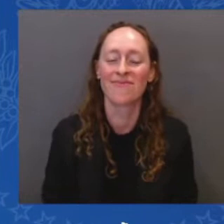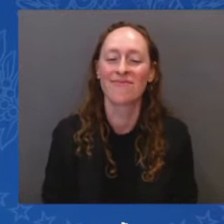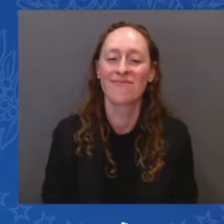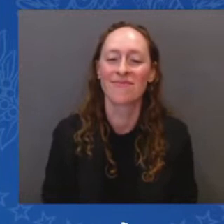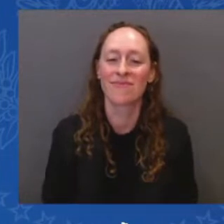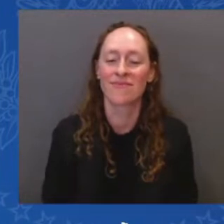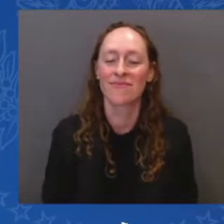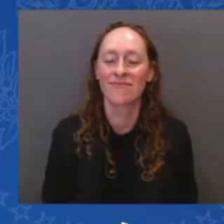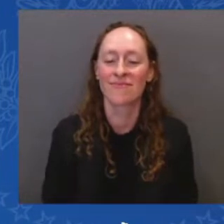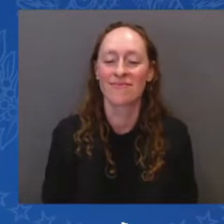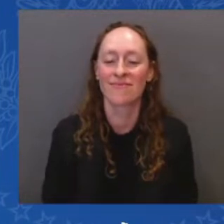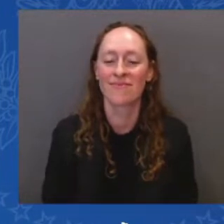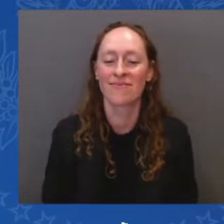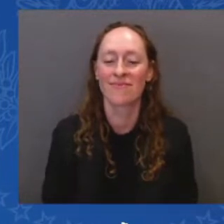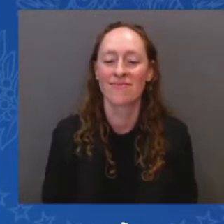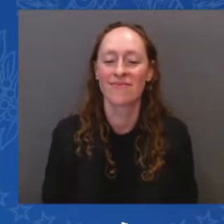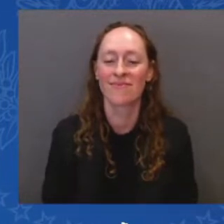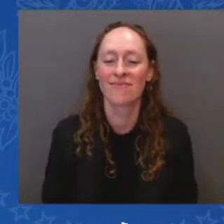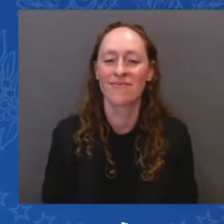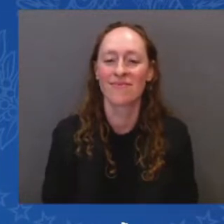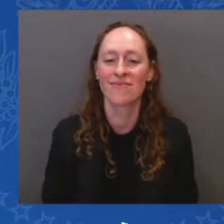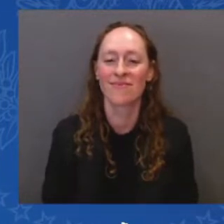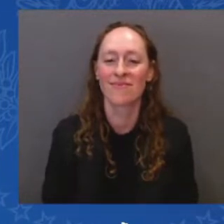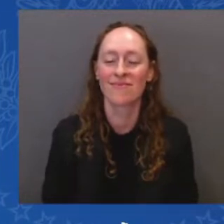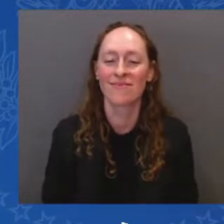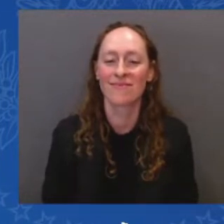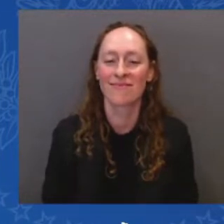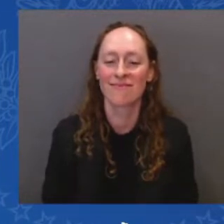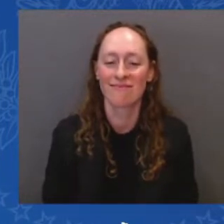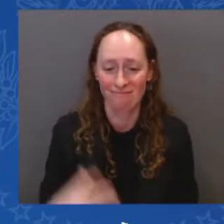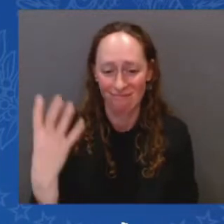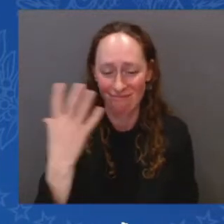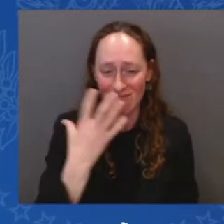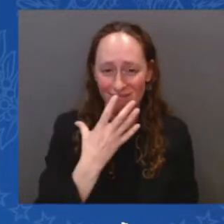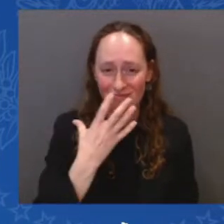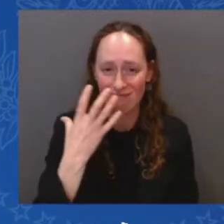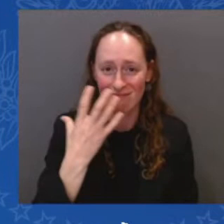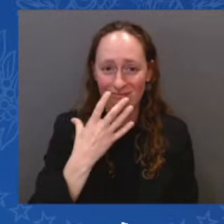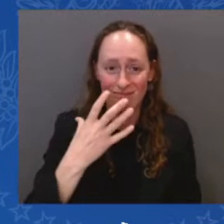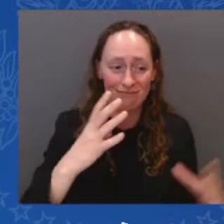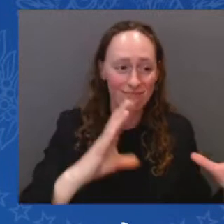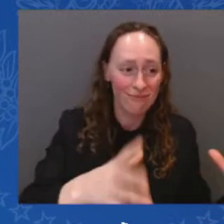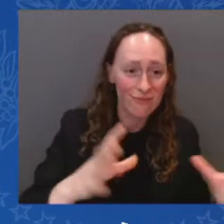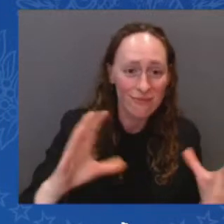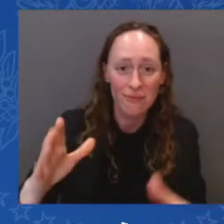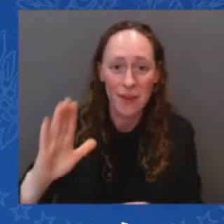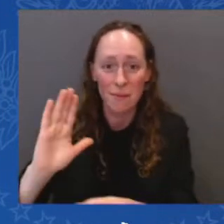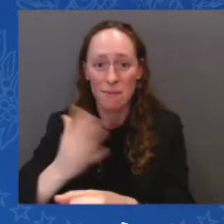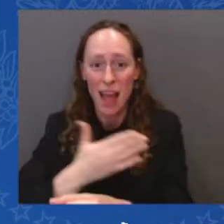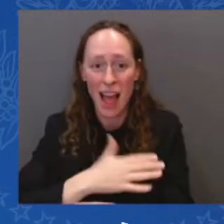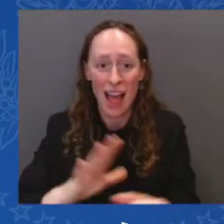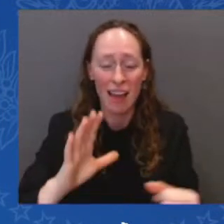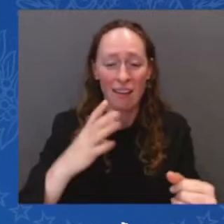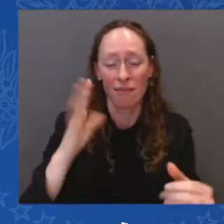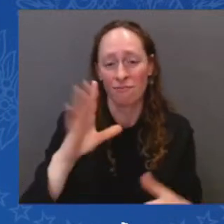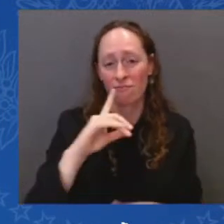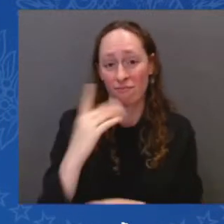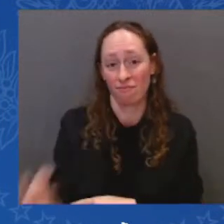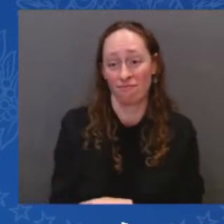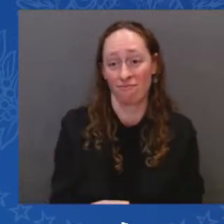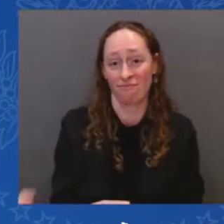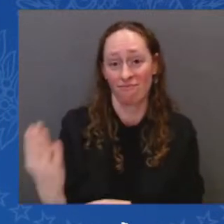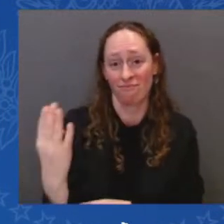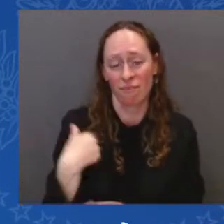Troops and the band, you look magnificent this morning. Thanks for what you continue to do for our country. Good